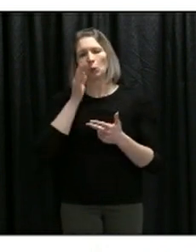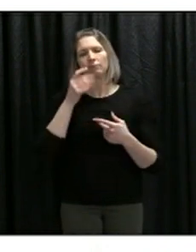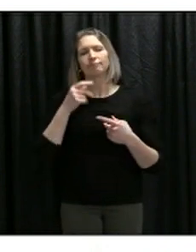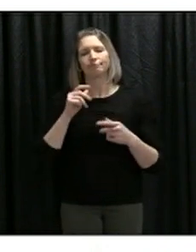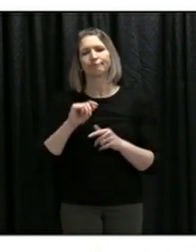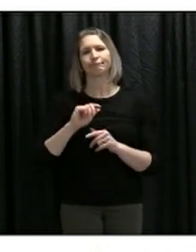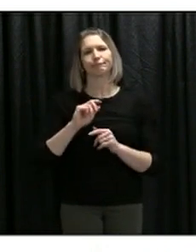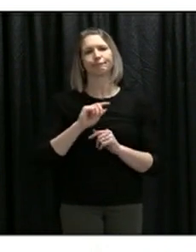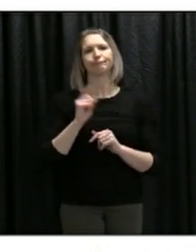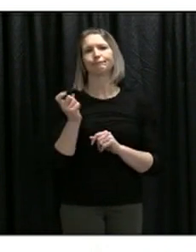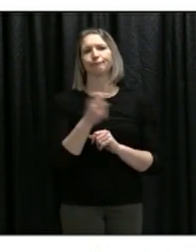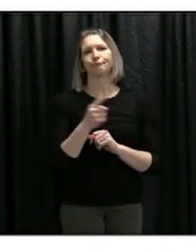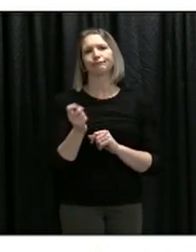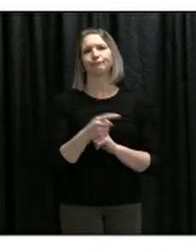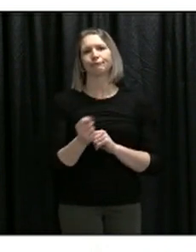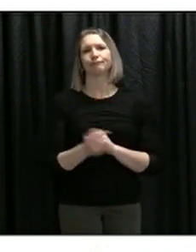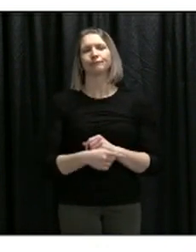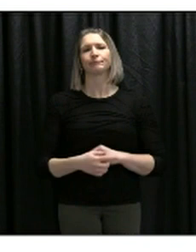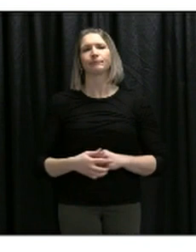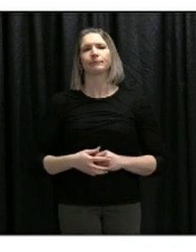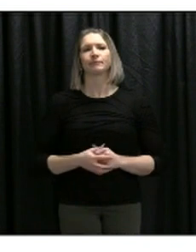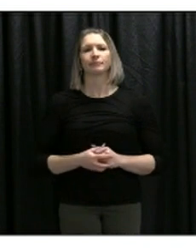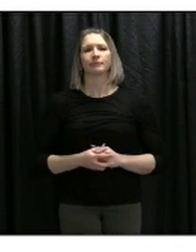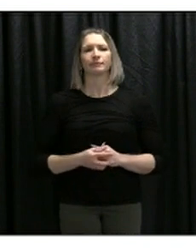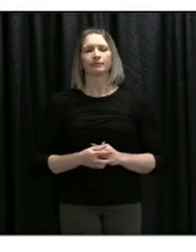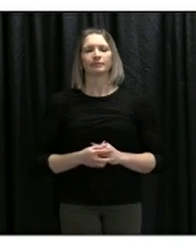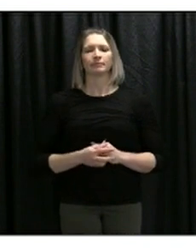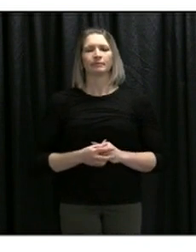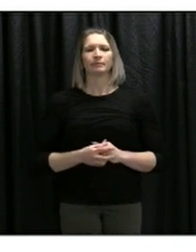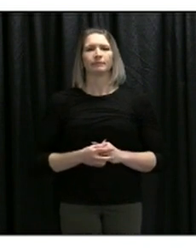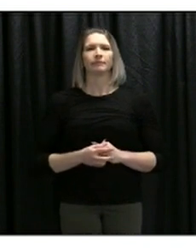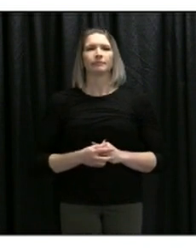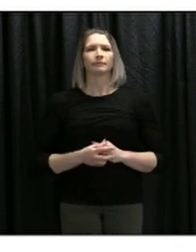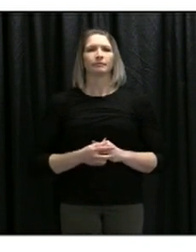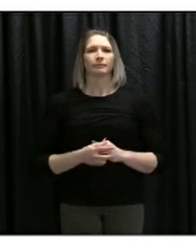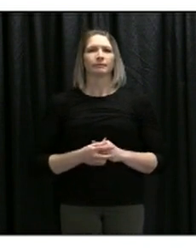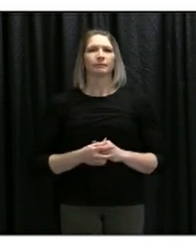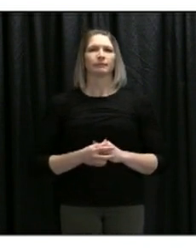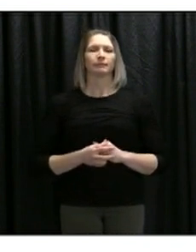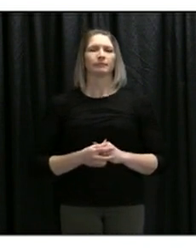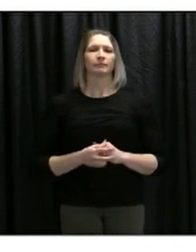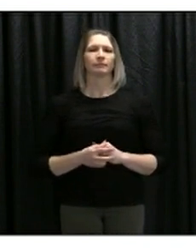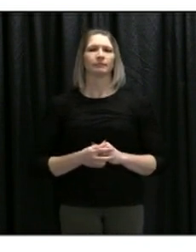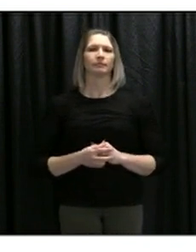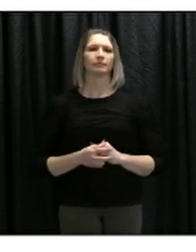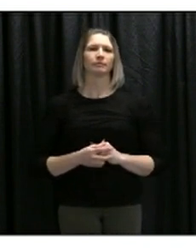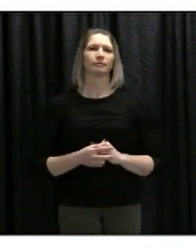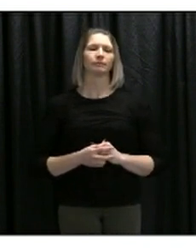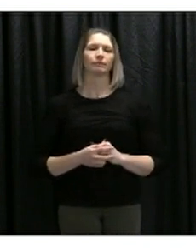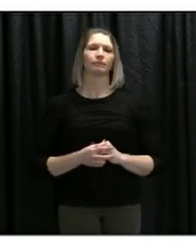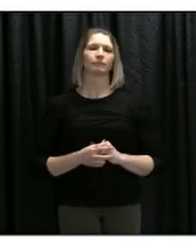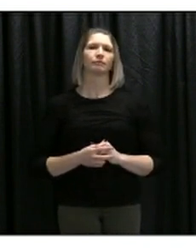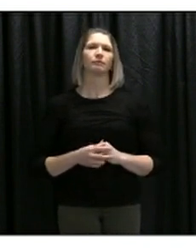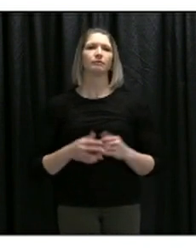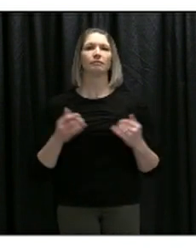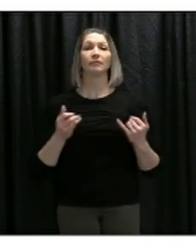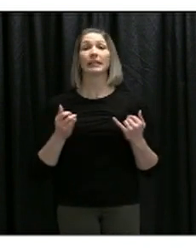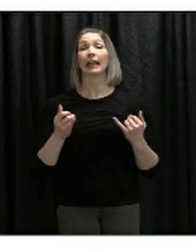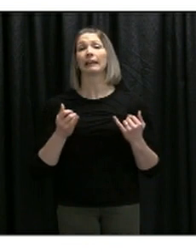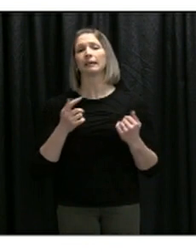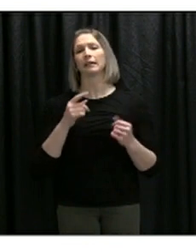address COVID-19 issues only. All other government-related issues should be directed to the appropriate department or agency for